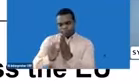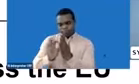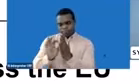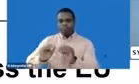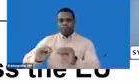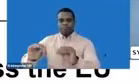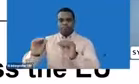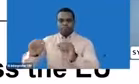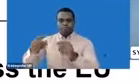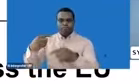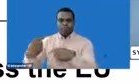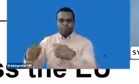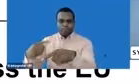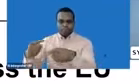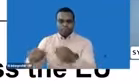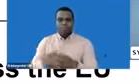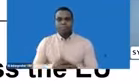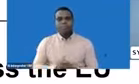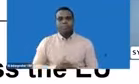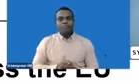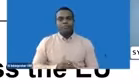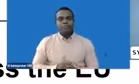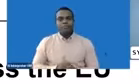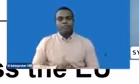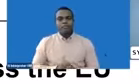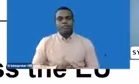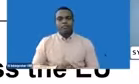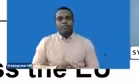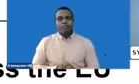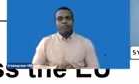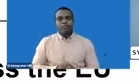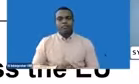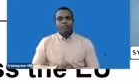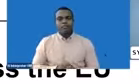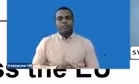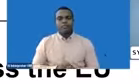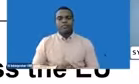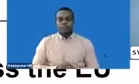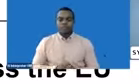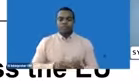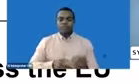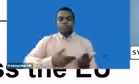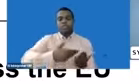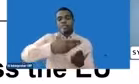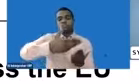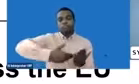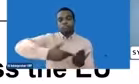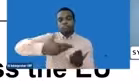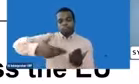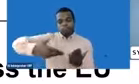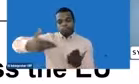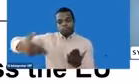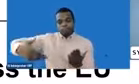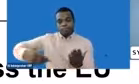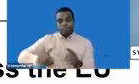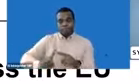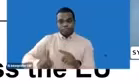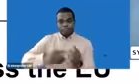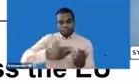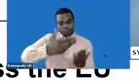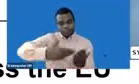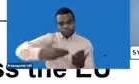our documents are to empower persons with disabilities to give actionable feedback,